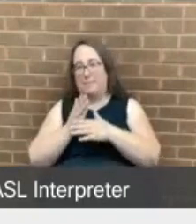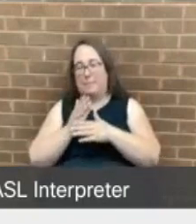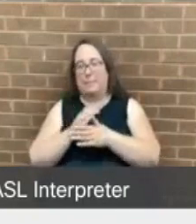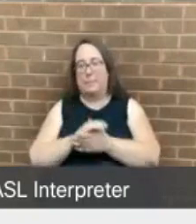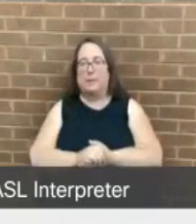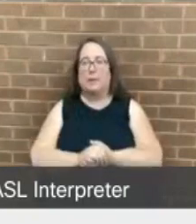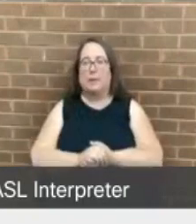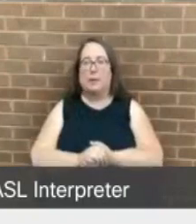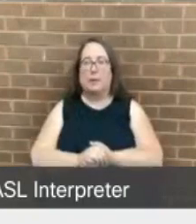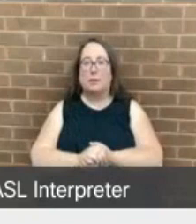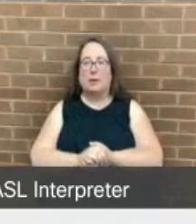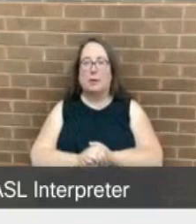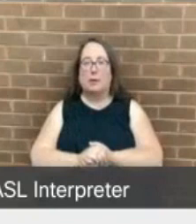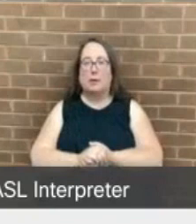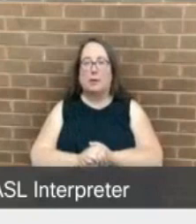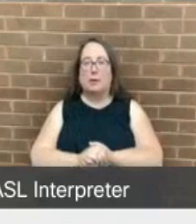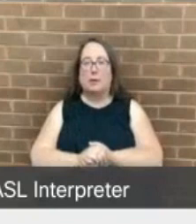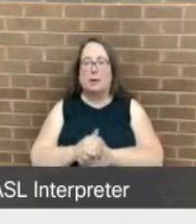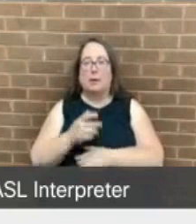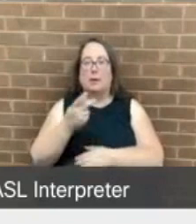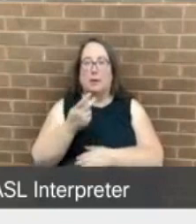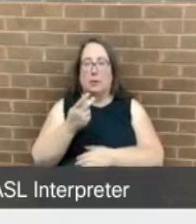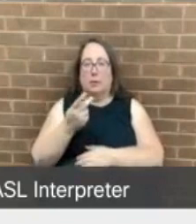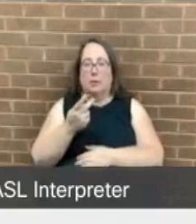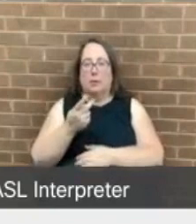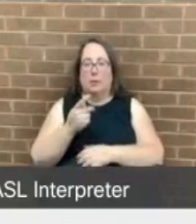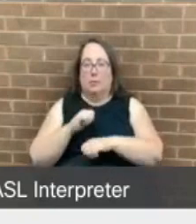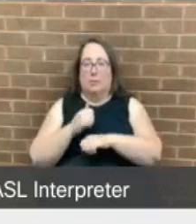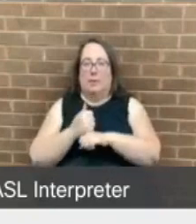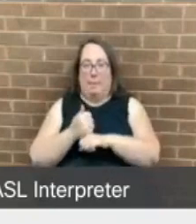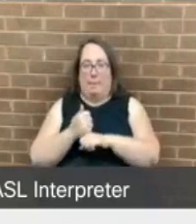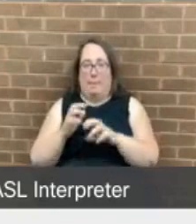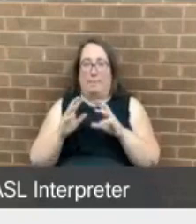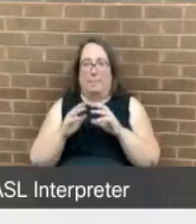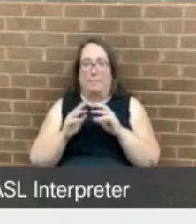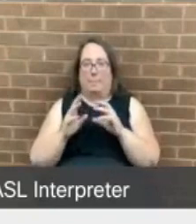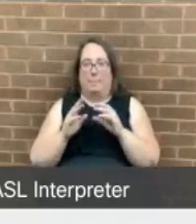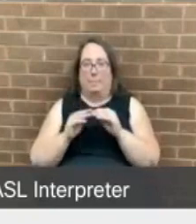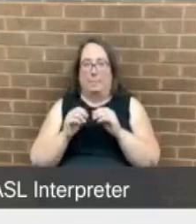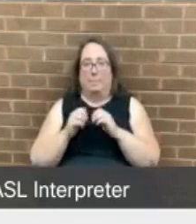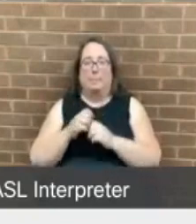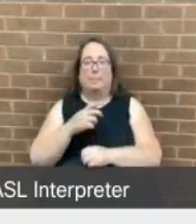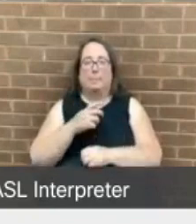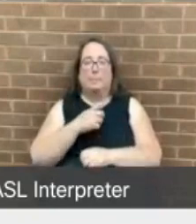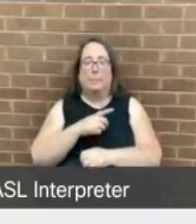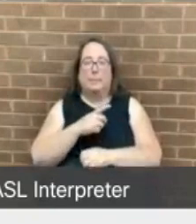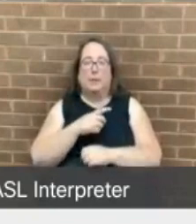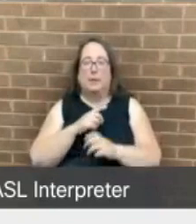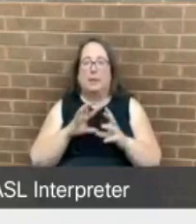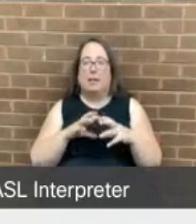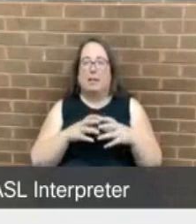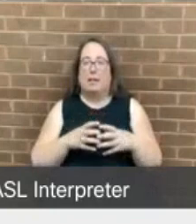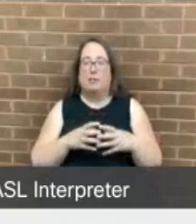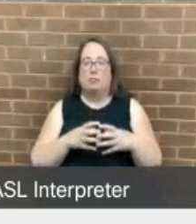that we could set up such a briefing with the delegation